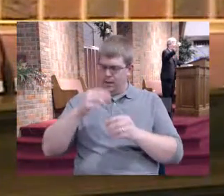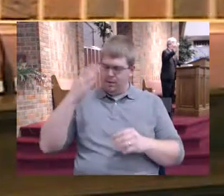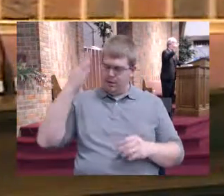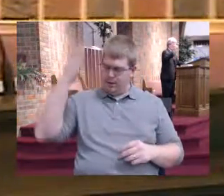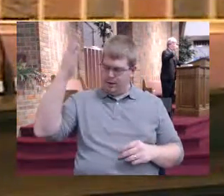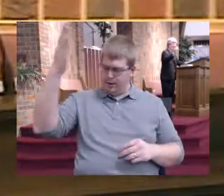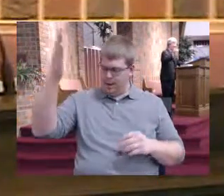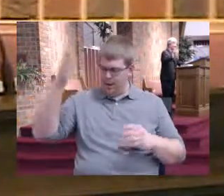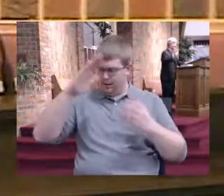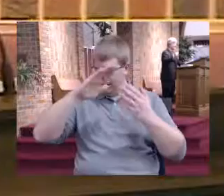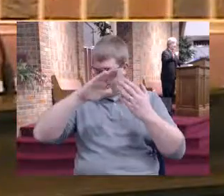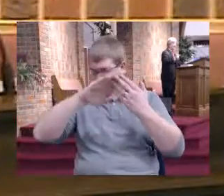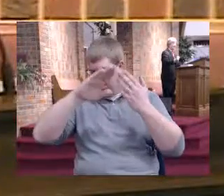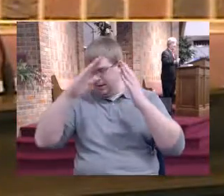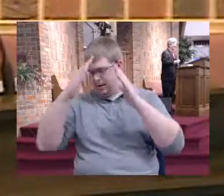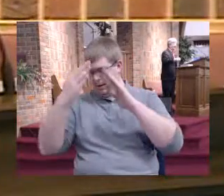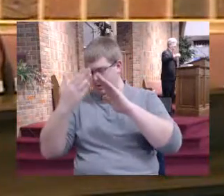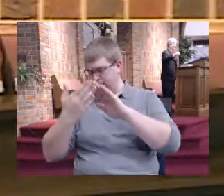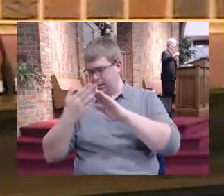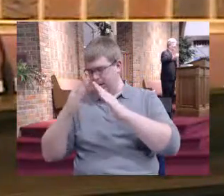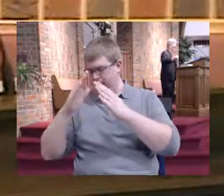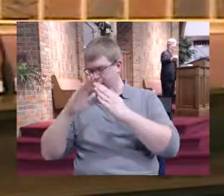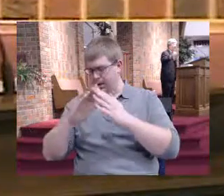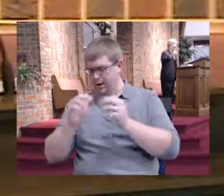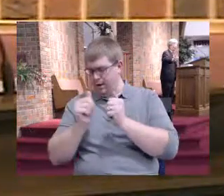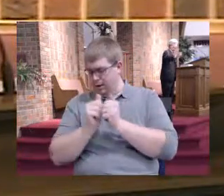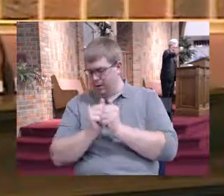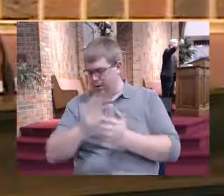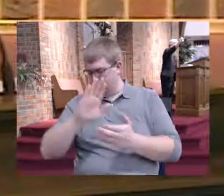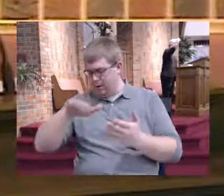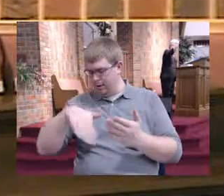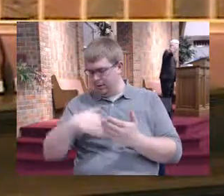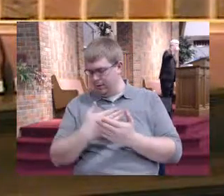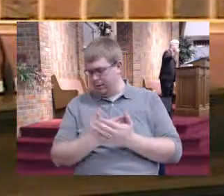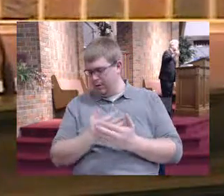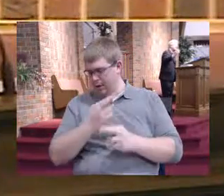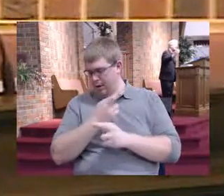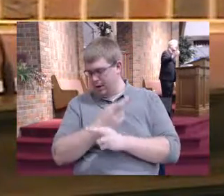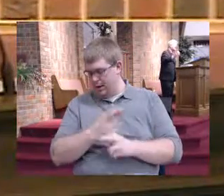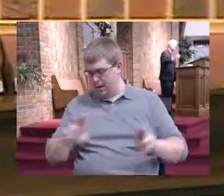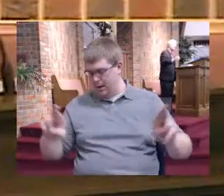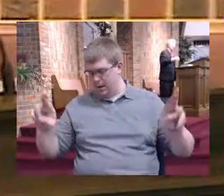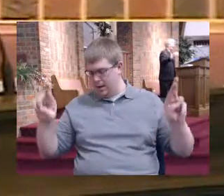gold, but in that city where the ransom will